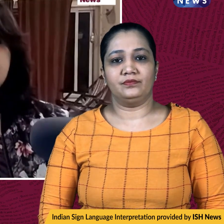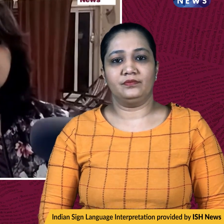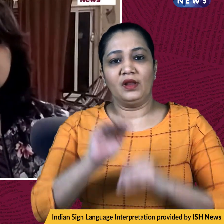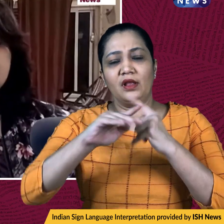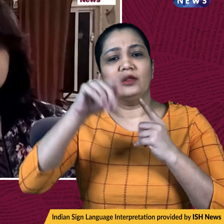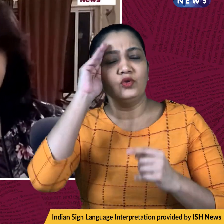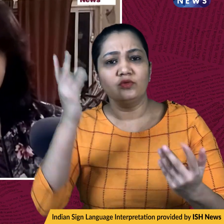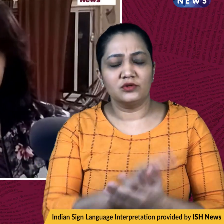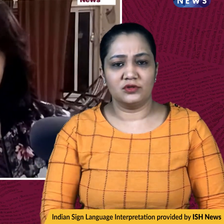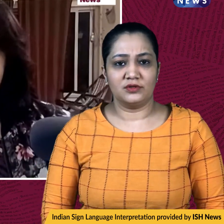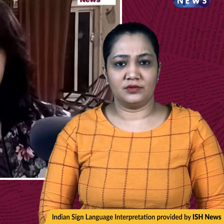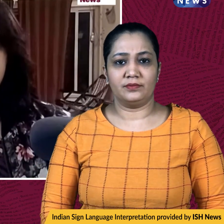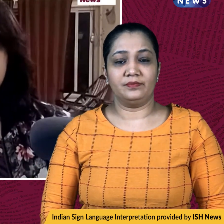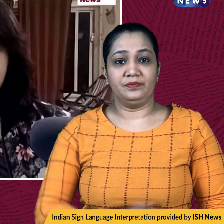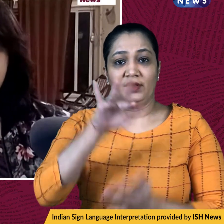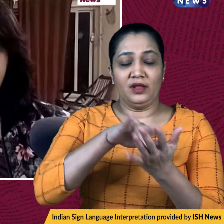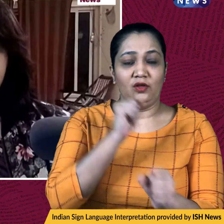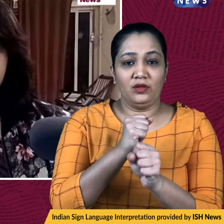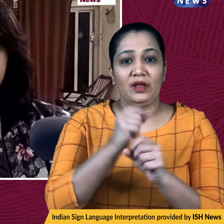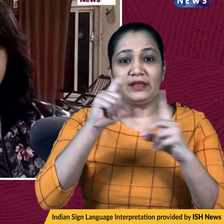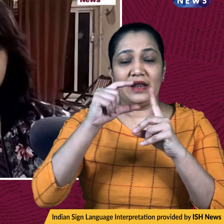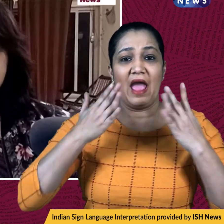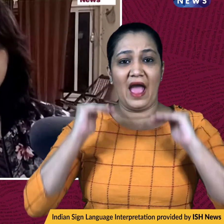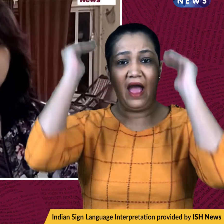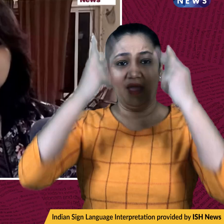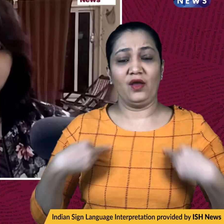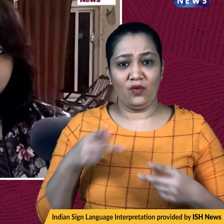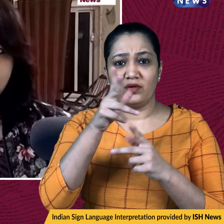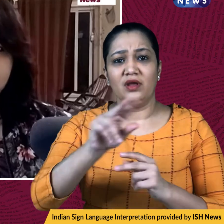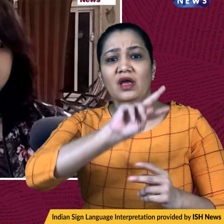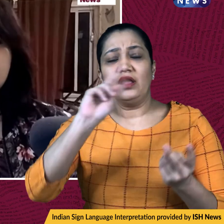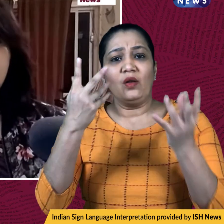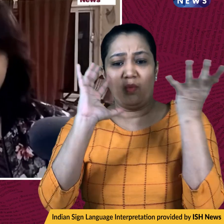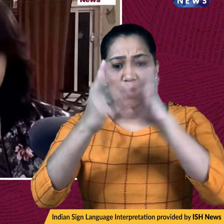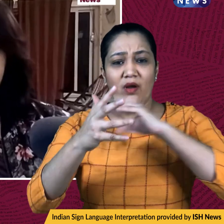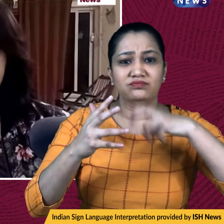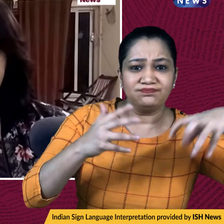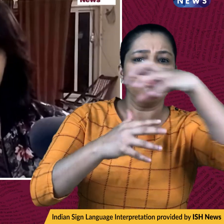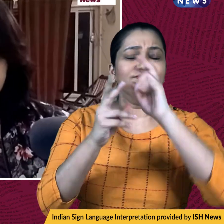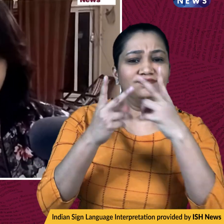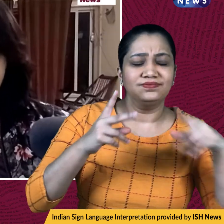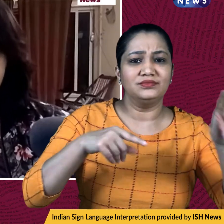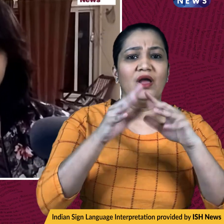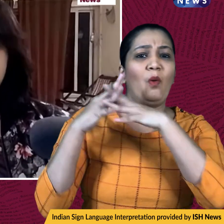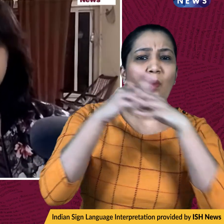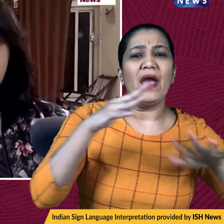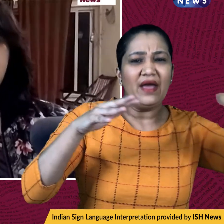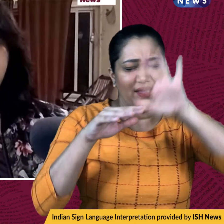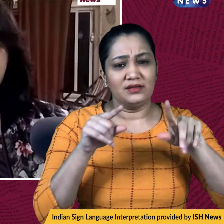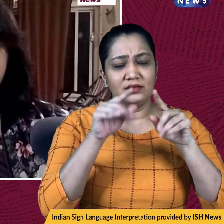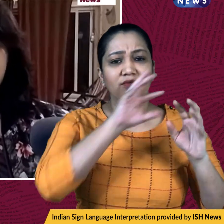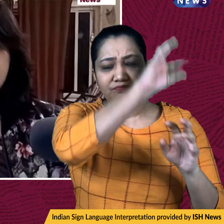Also in the news, the center has told the Delhi High Court that just because other countries, and primarily Western